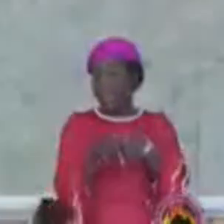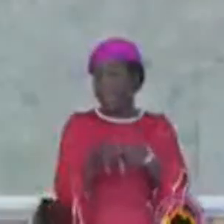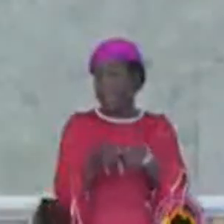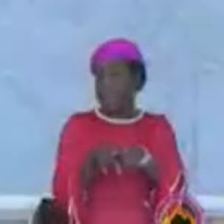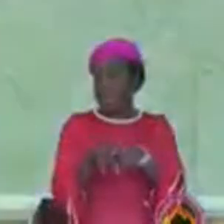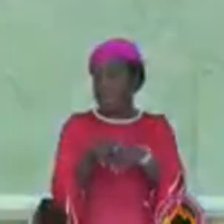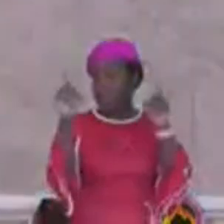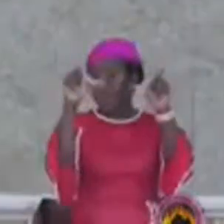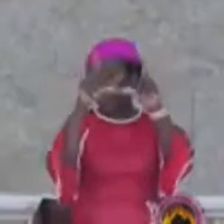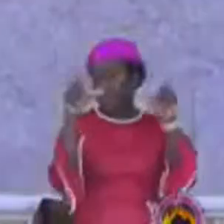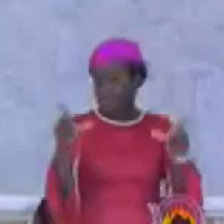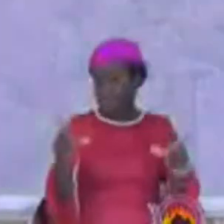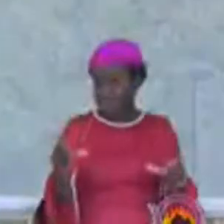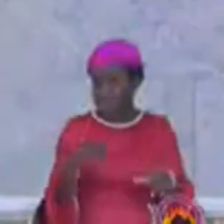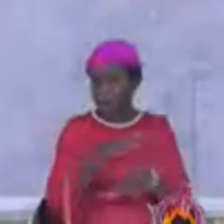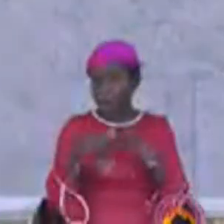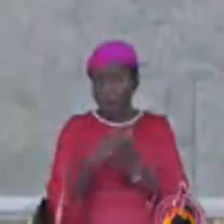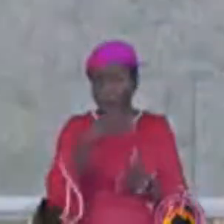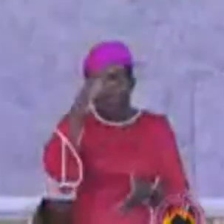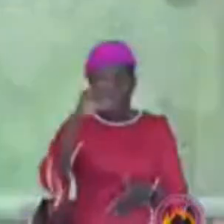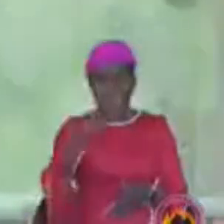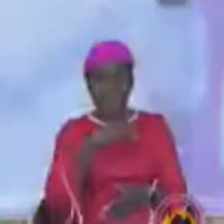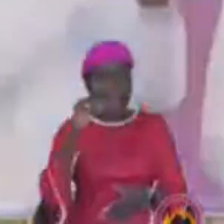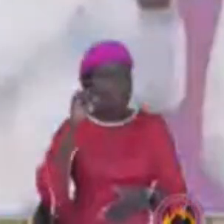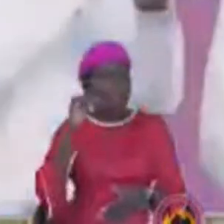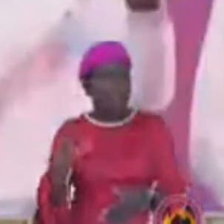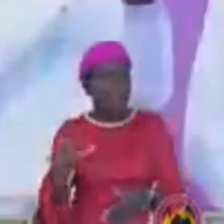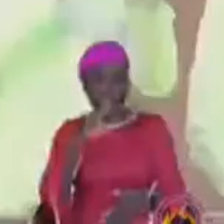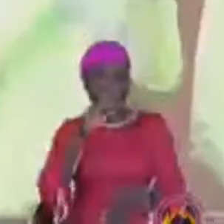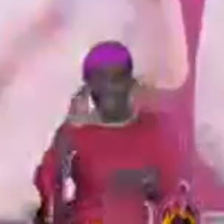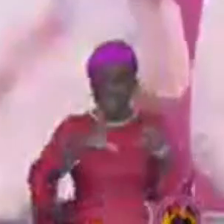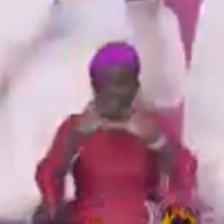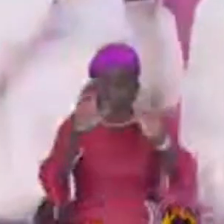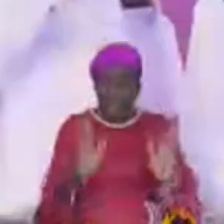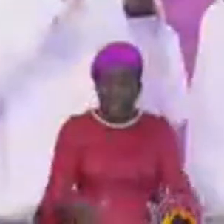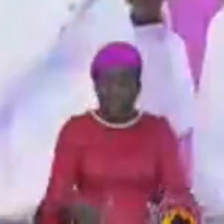Man was created in God's image.